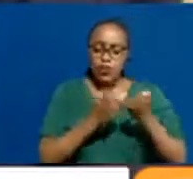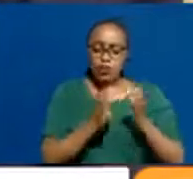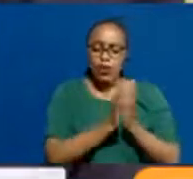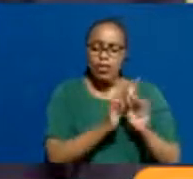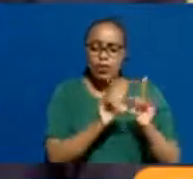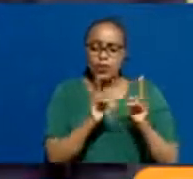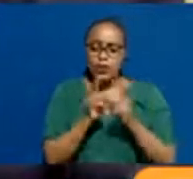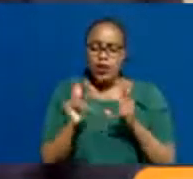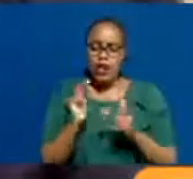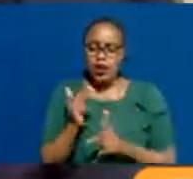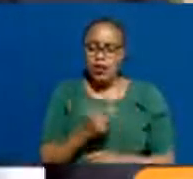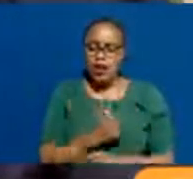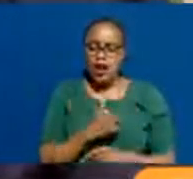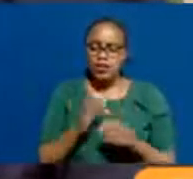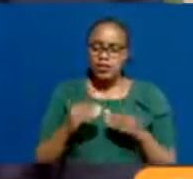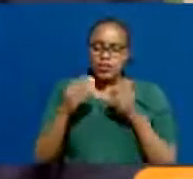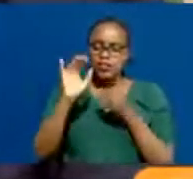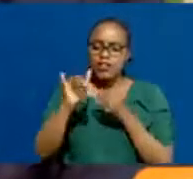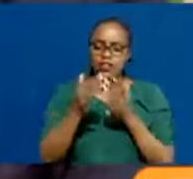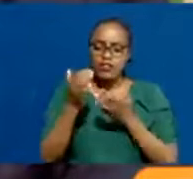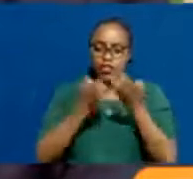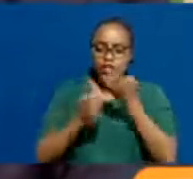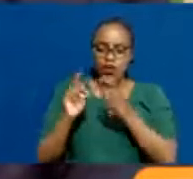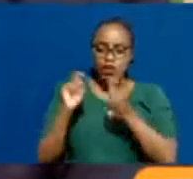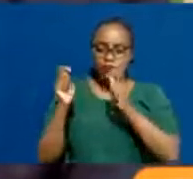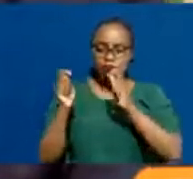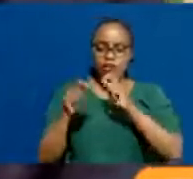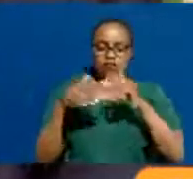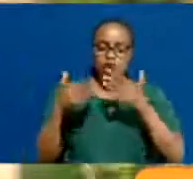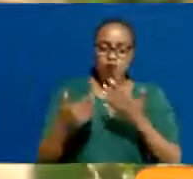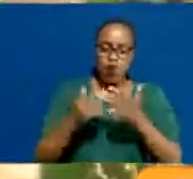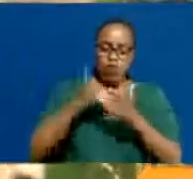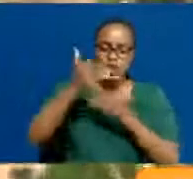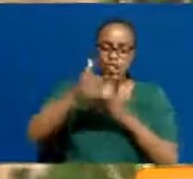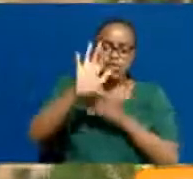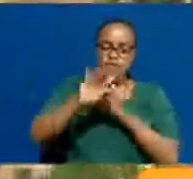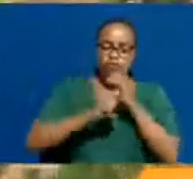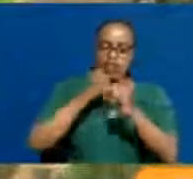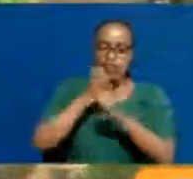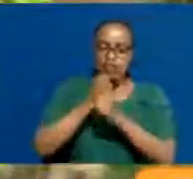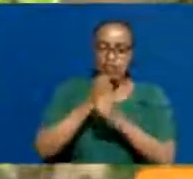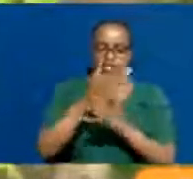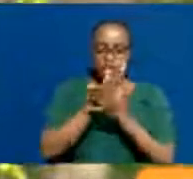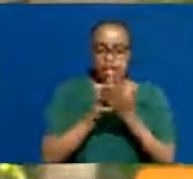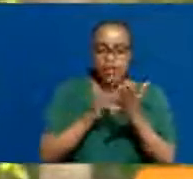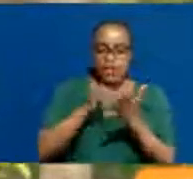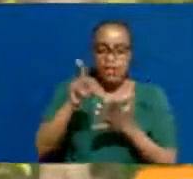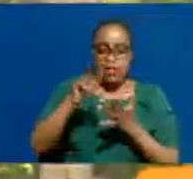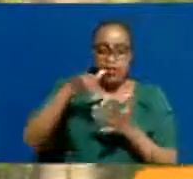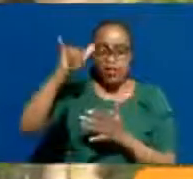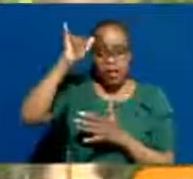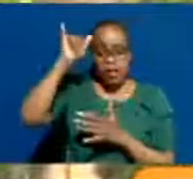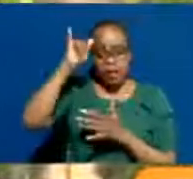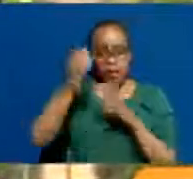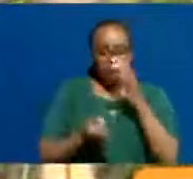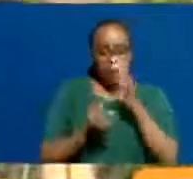can allow us to walk with them a journey of economic transformation over the next 5 years. The partial payment in form of cows